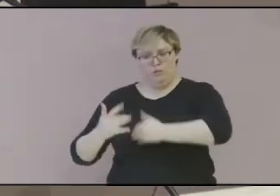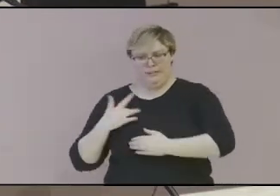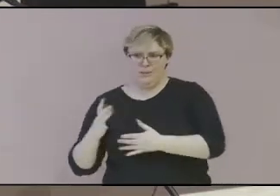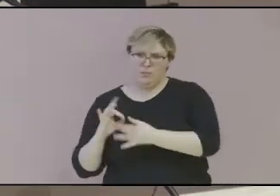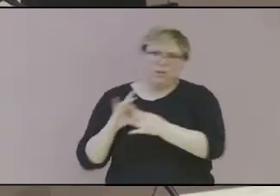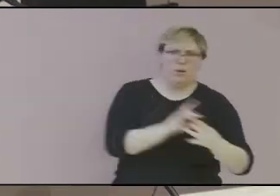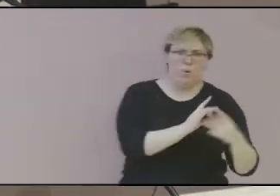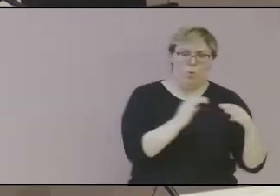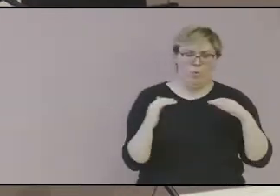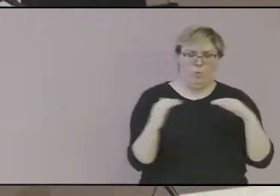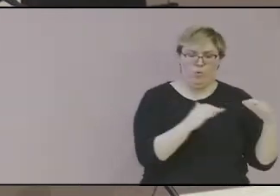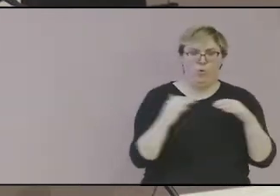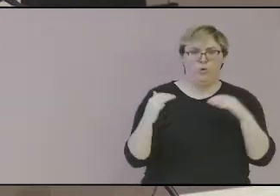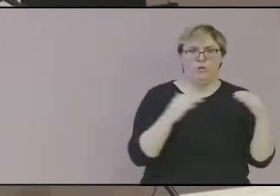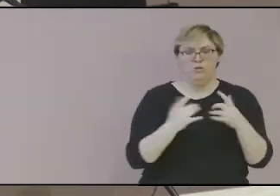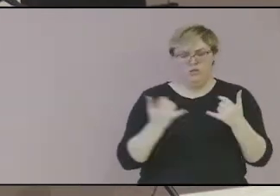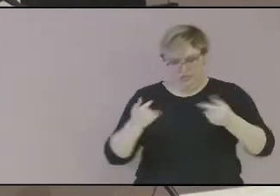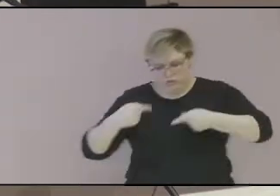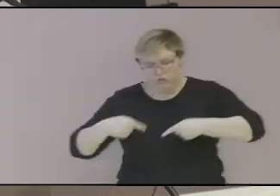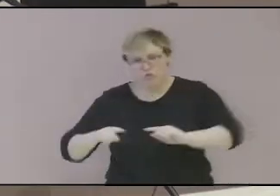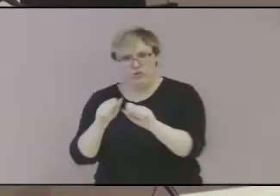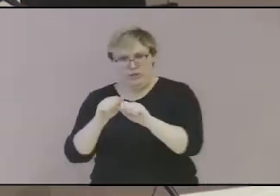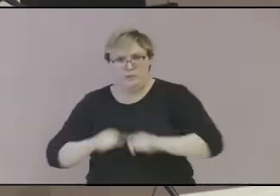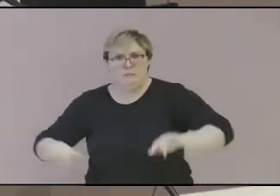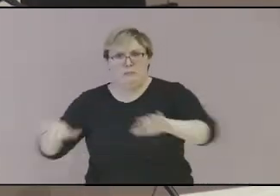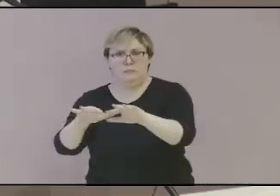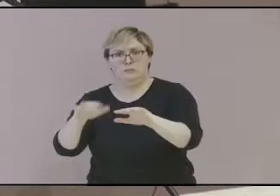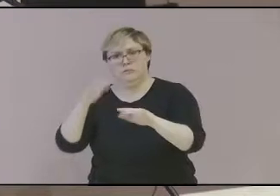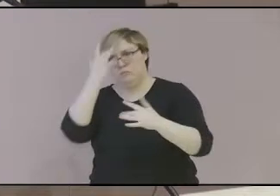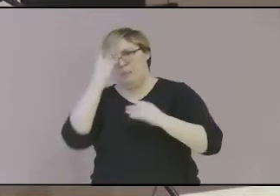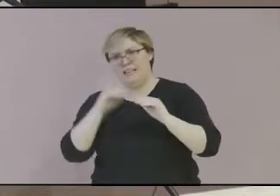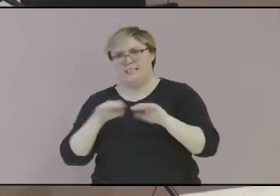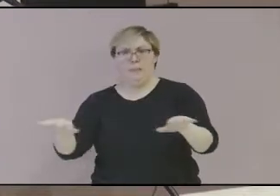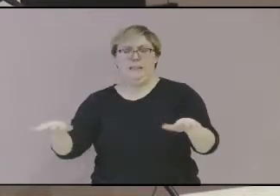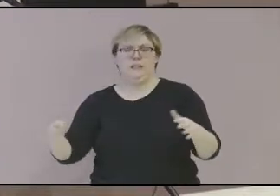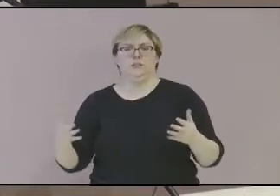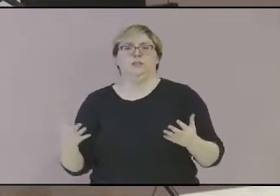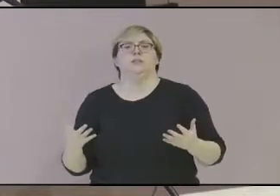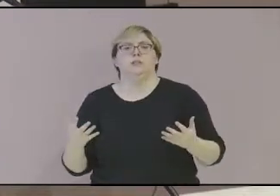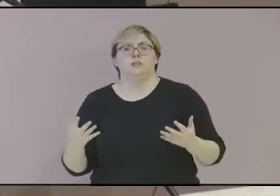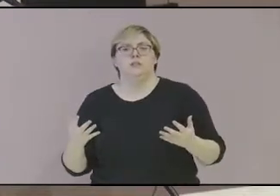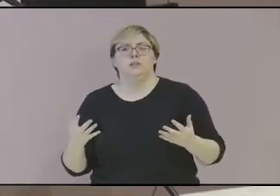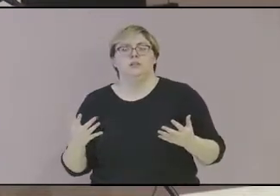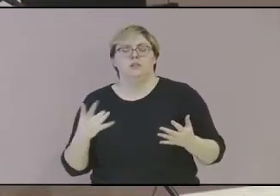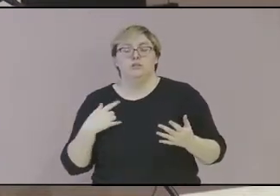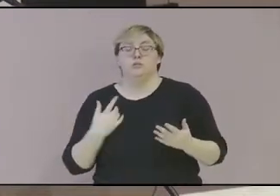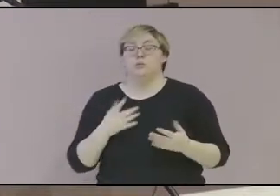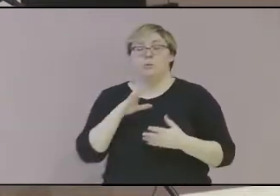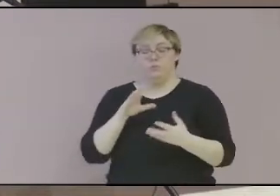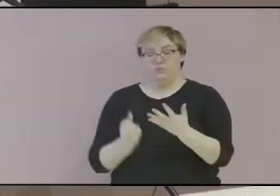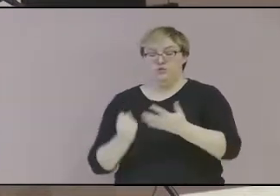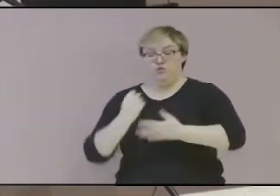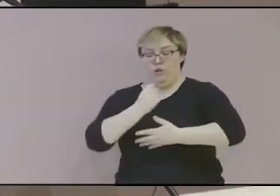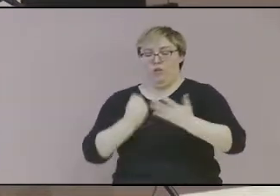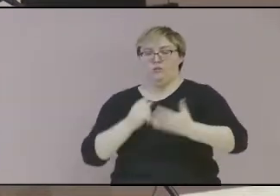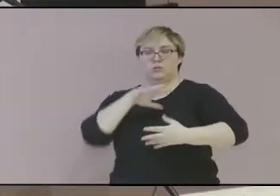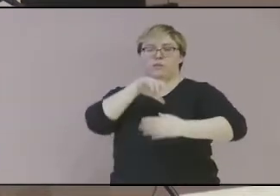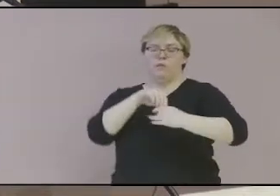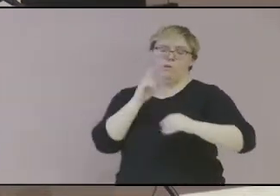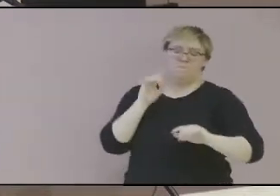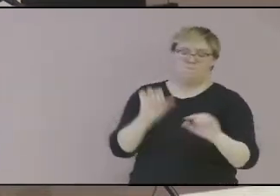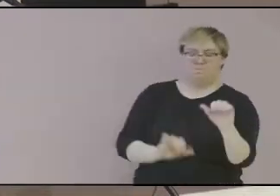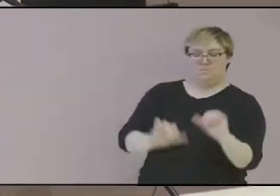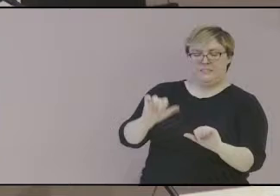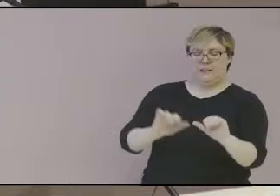recommended assessing patients for so-called quality of life, the number of remaining estimated life years, or